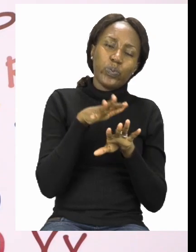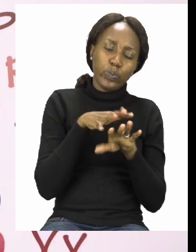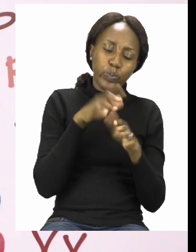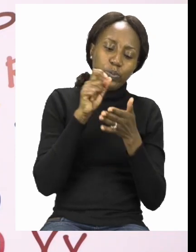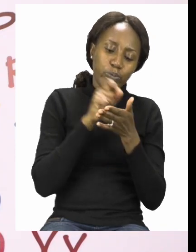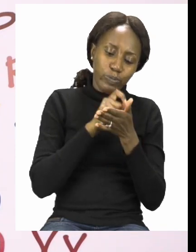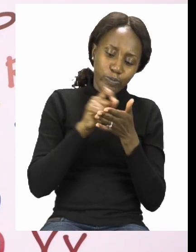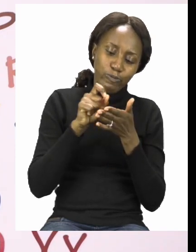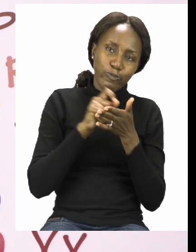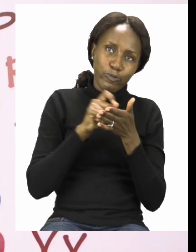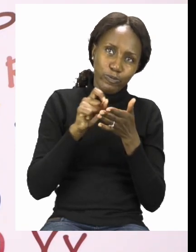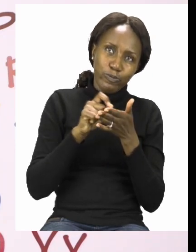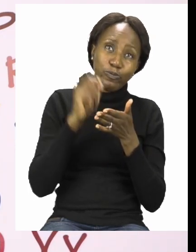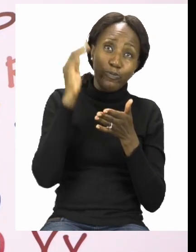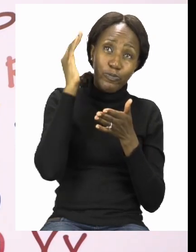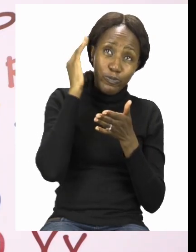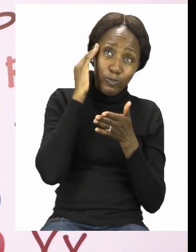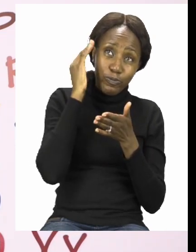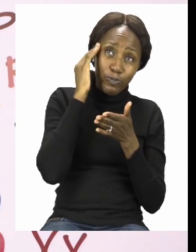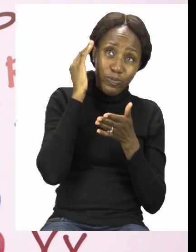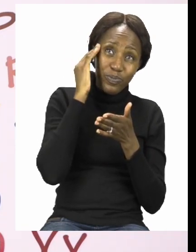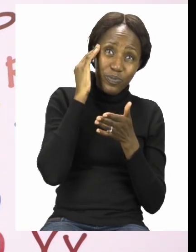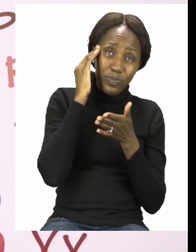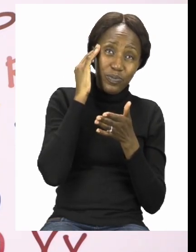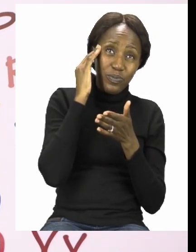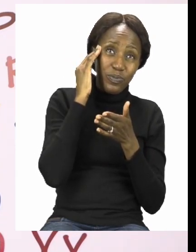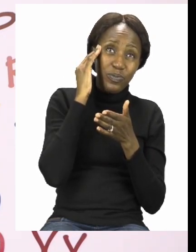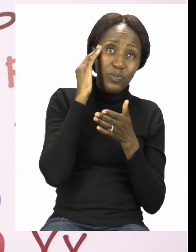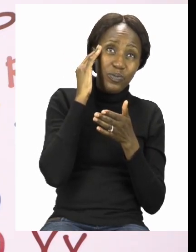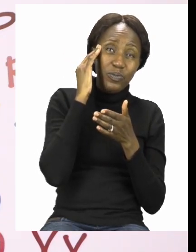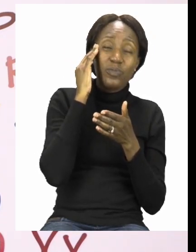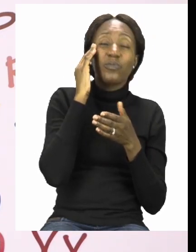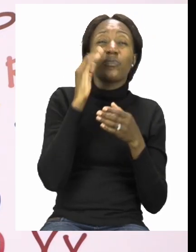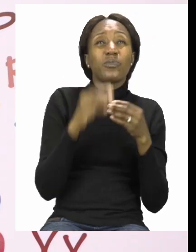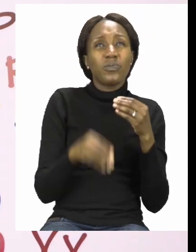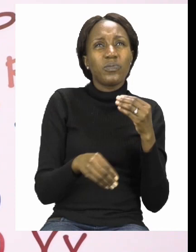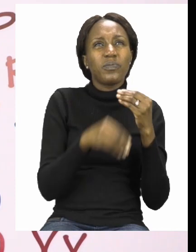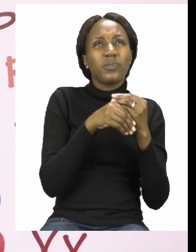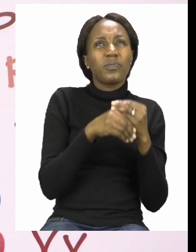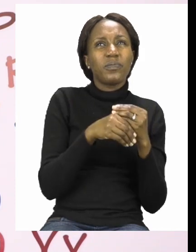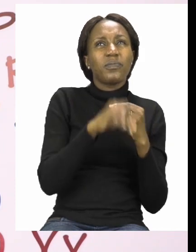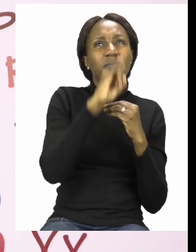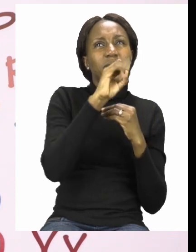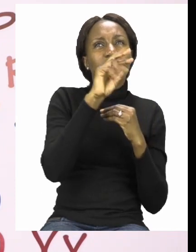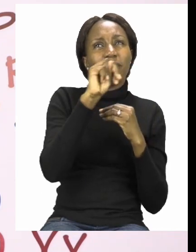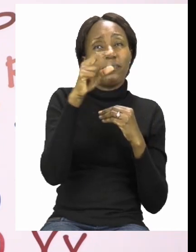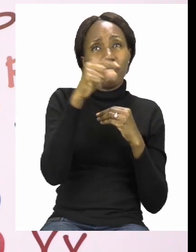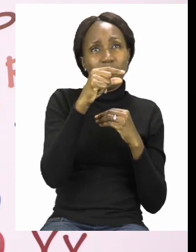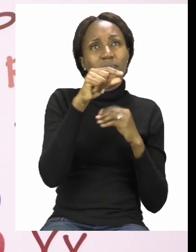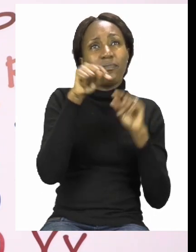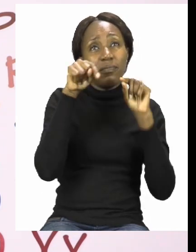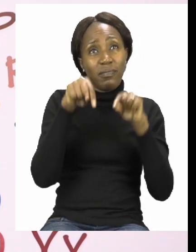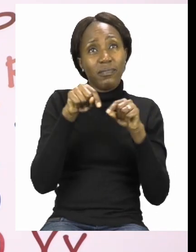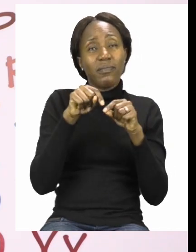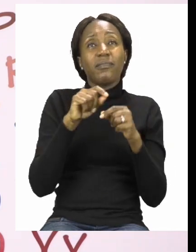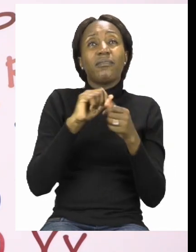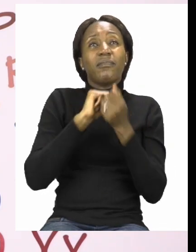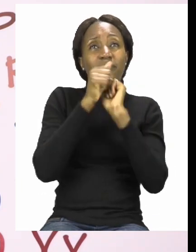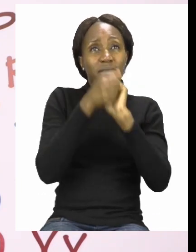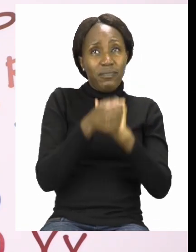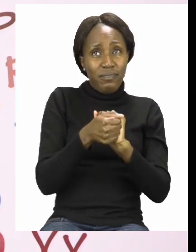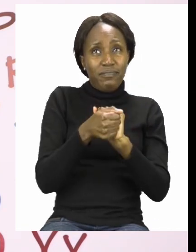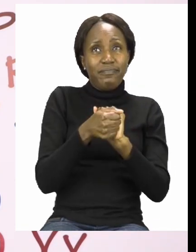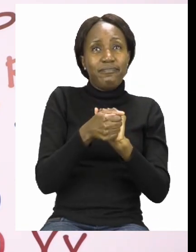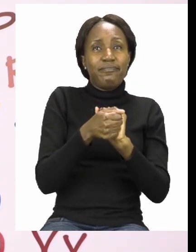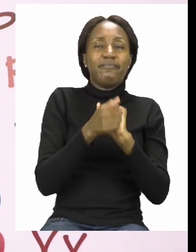the difference between regular verbs, where we add ing, ing, and irregular verbs, where the